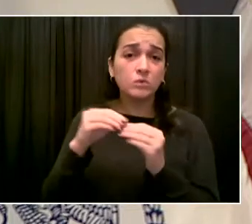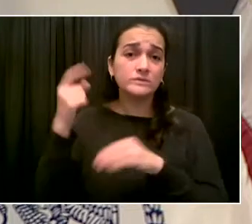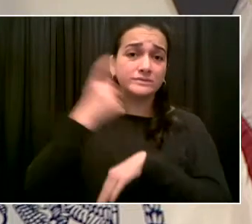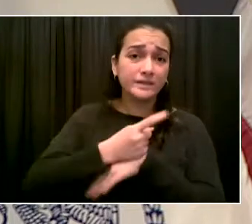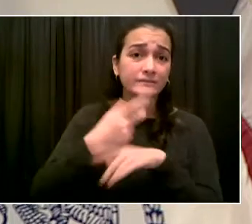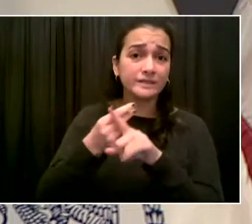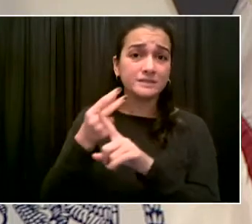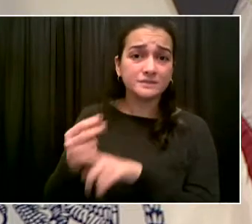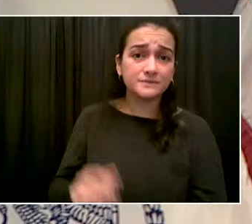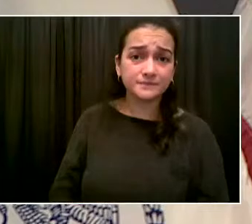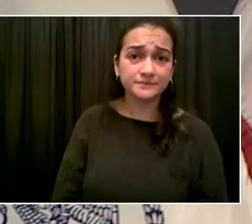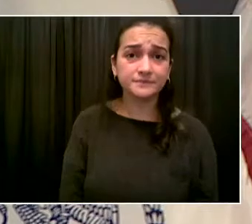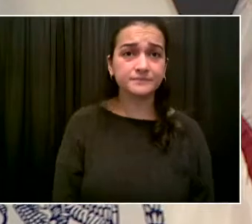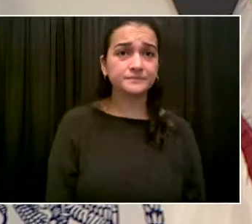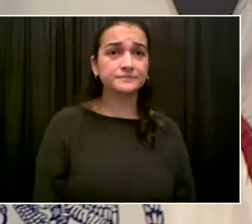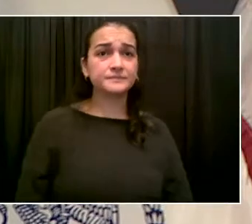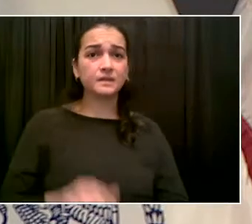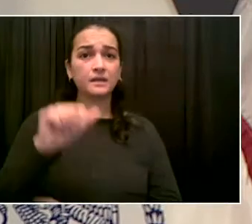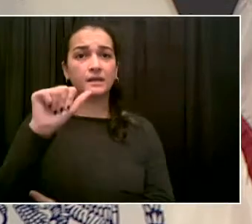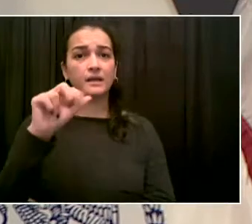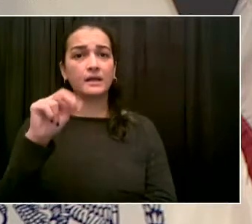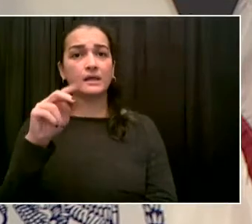CBS New York.